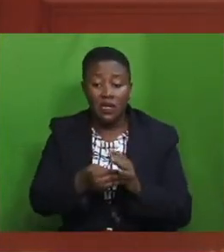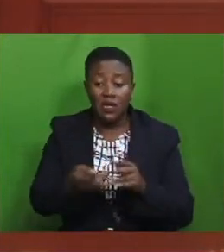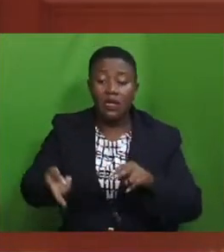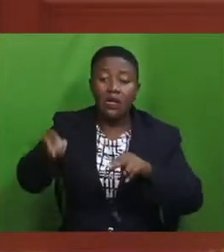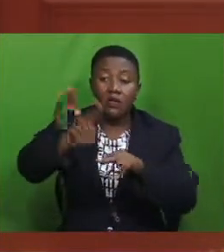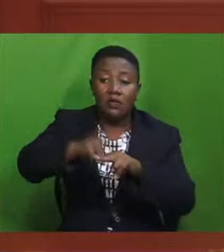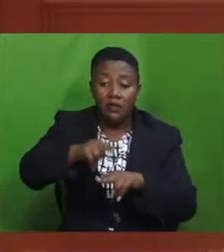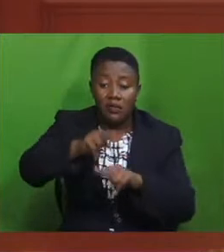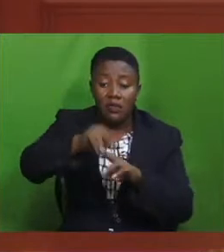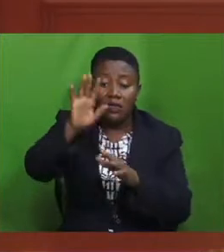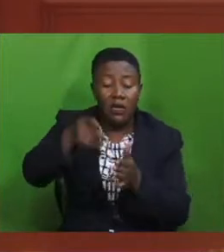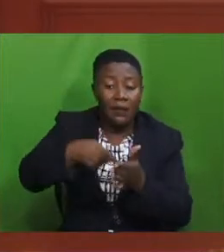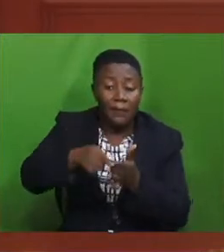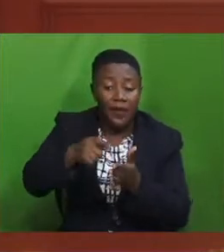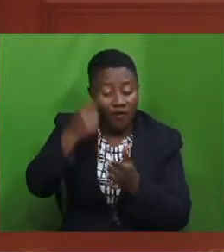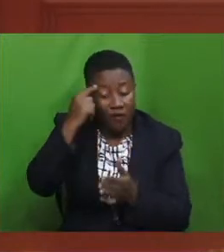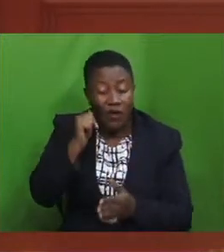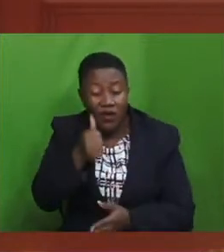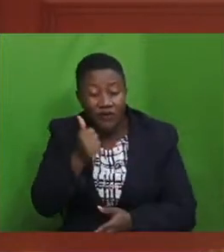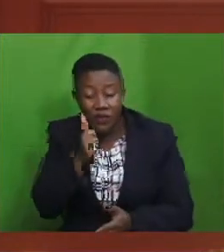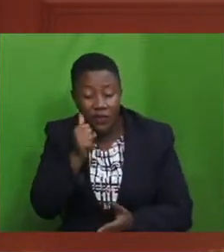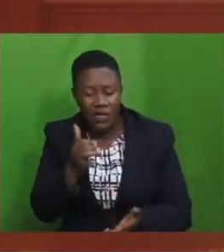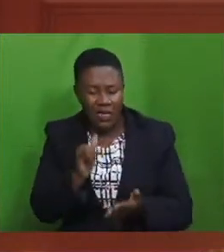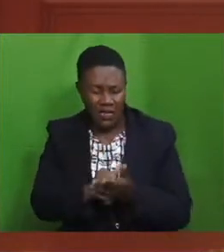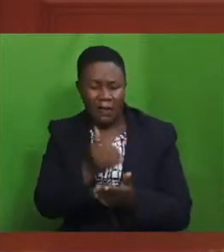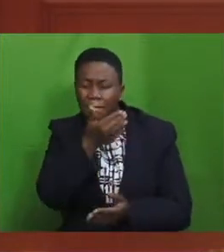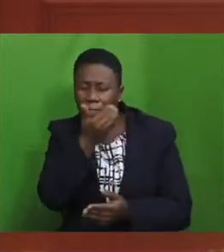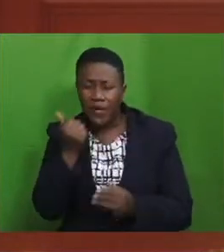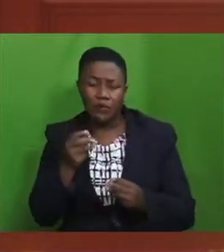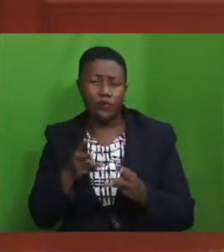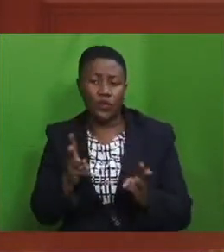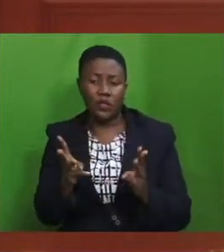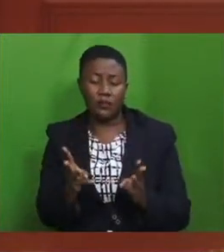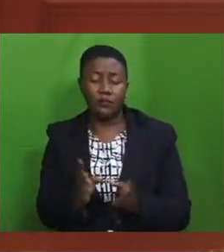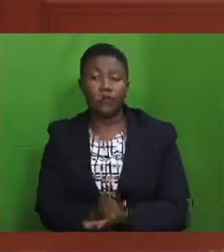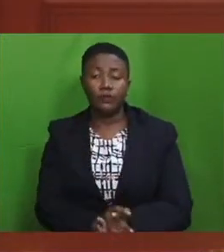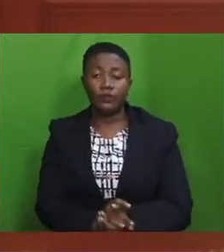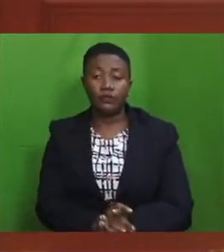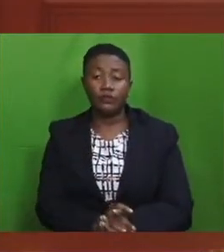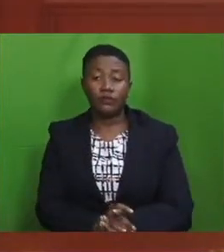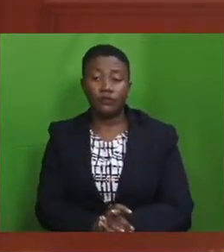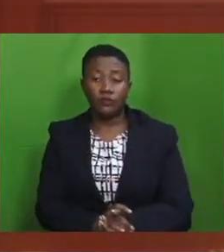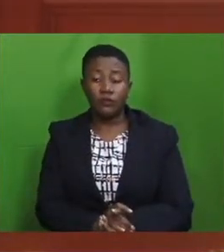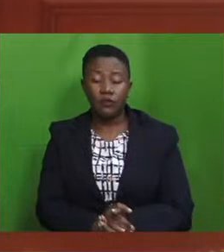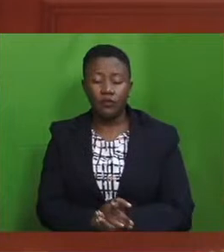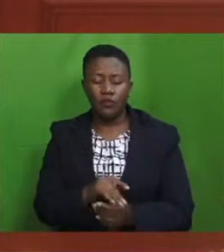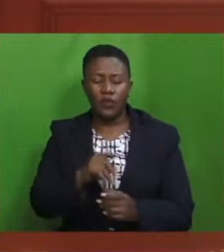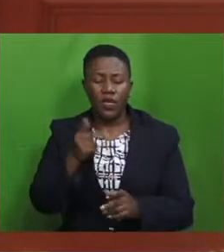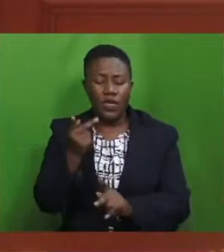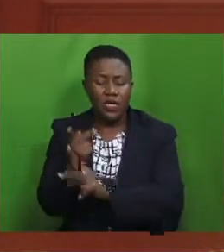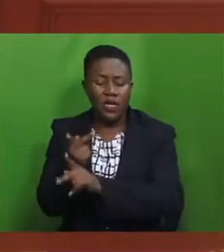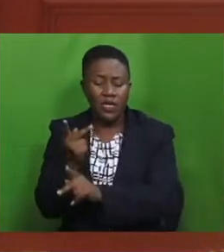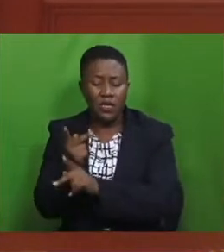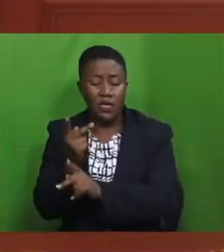or 9%. That is the best practice, and that has been the practice. To say 4%,